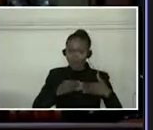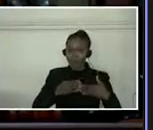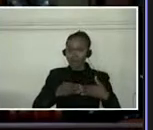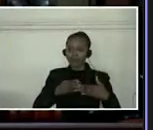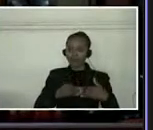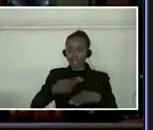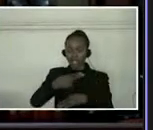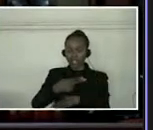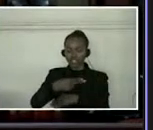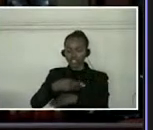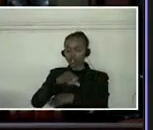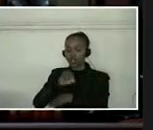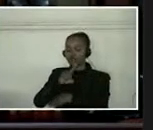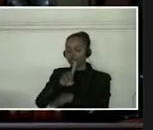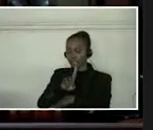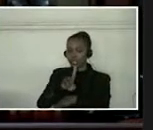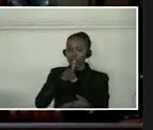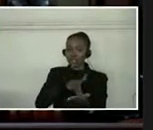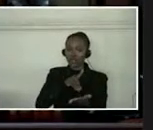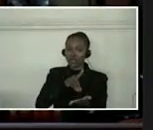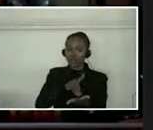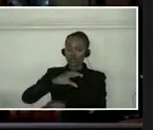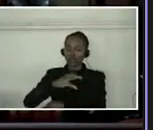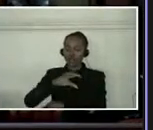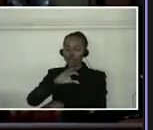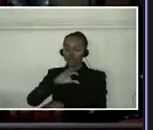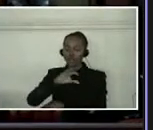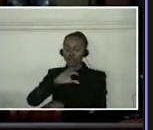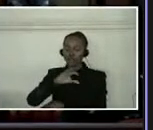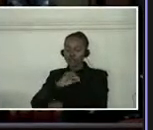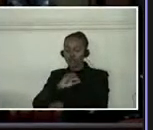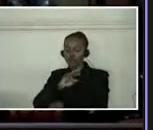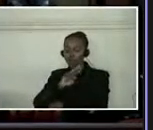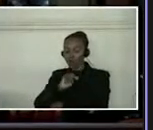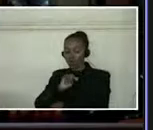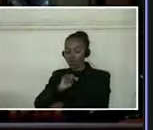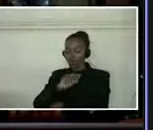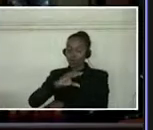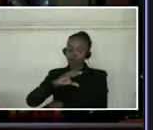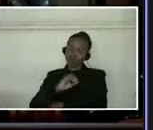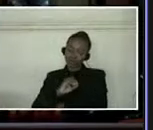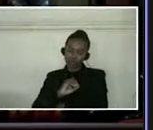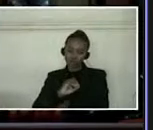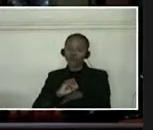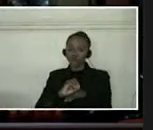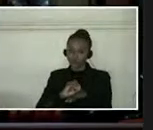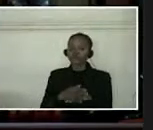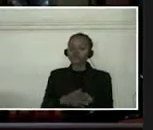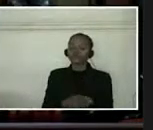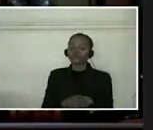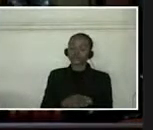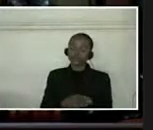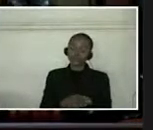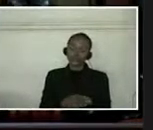and guests dr kama chairperson as i opened my debate